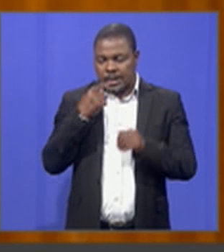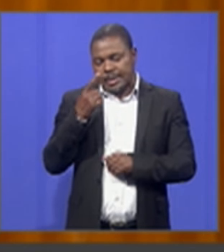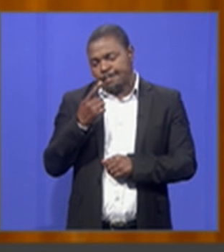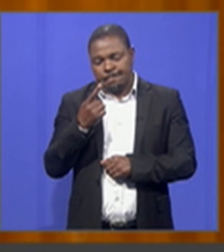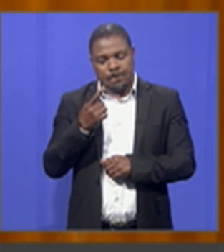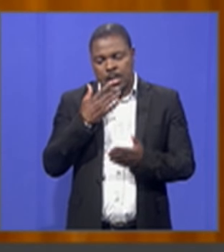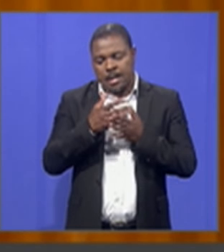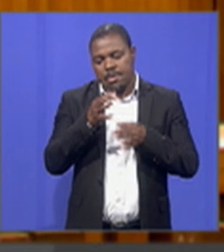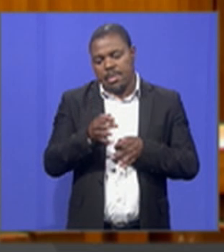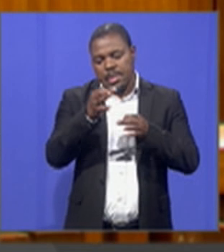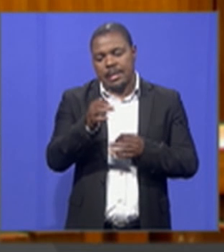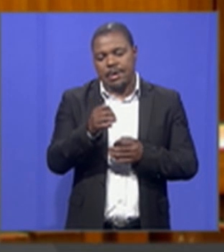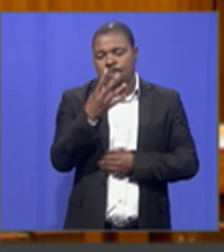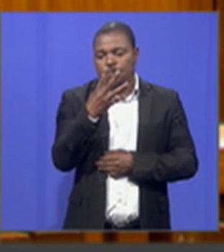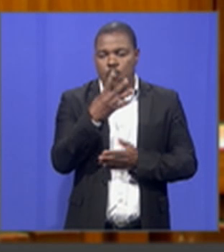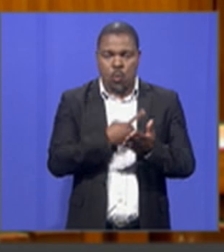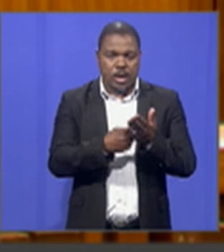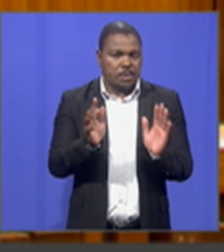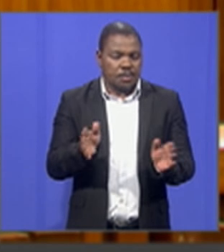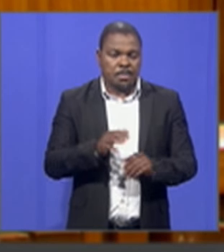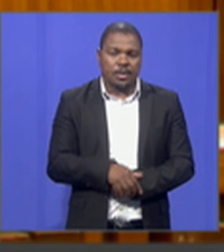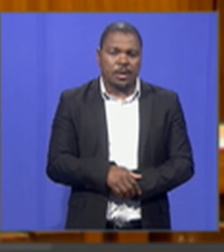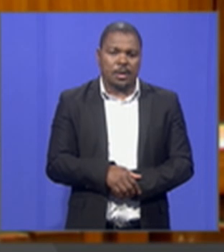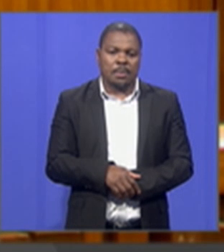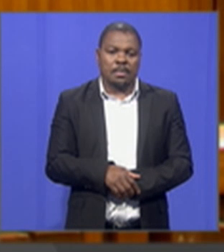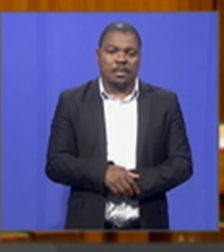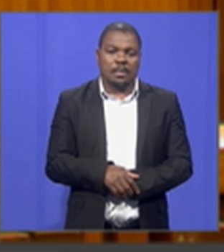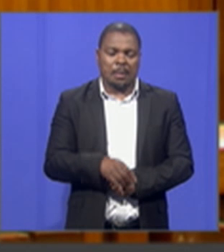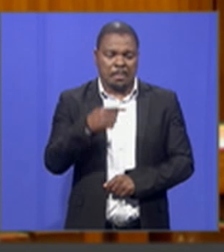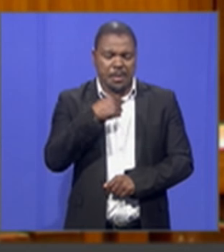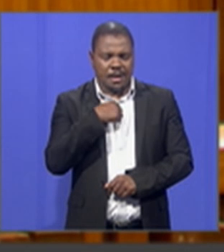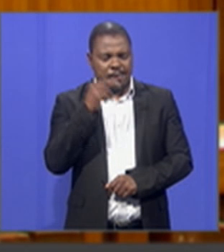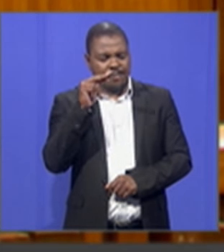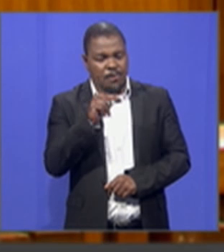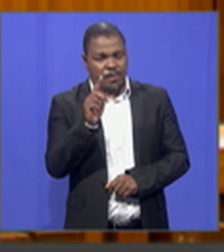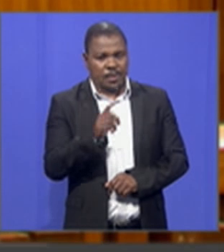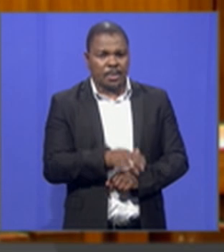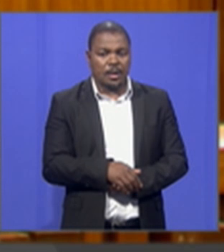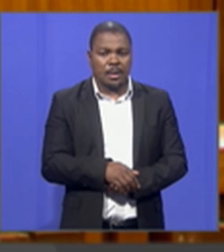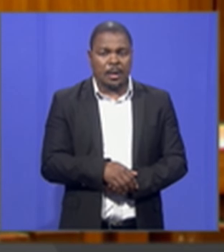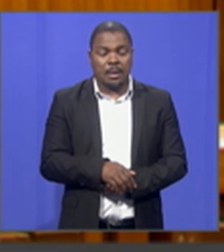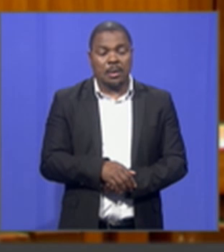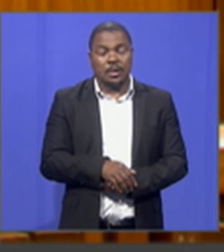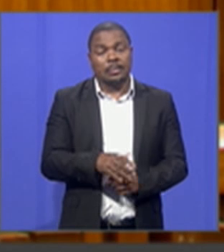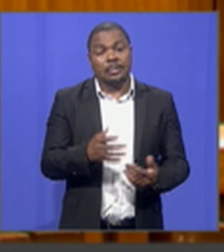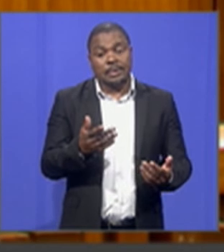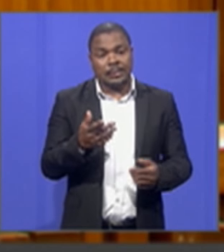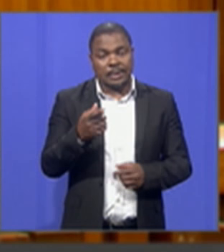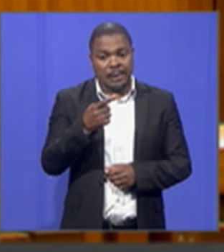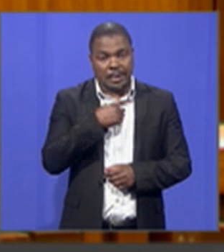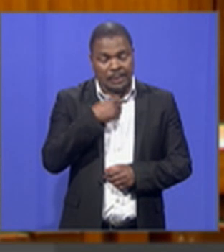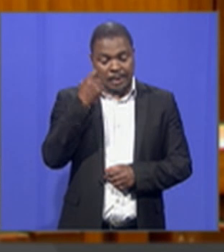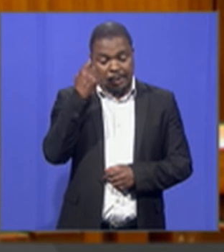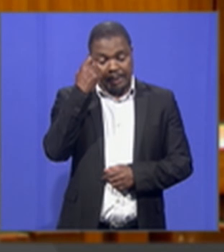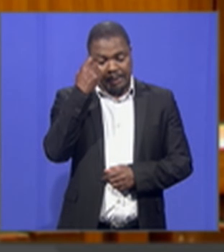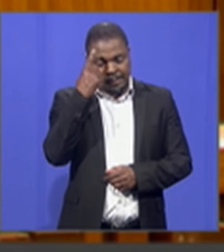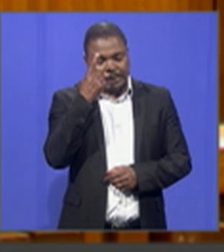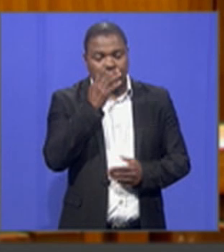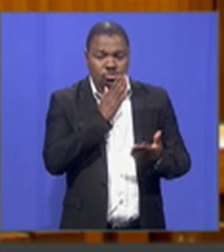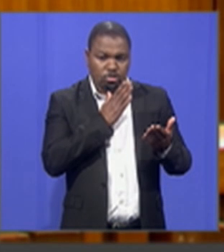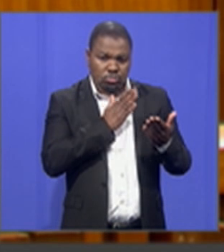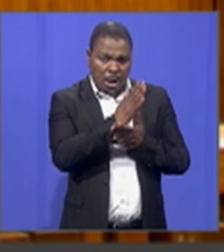dibeke tše 4. I'm of the prima facie view that bearing in mind the accused right